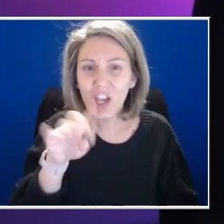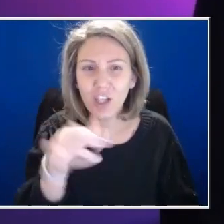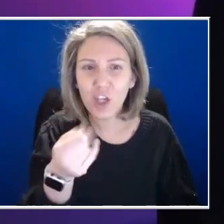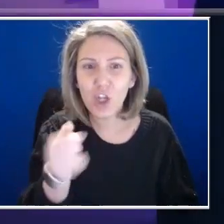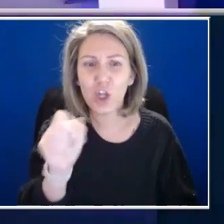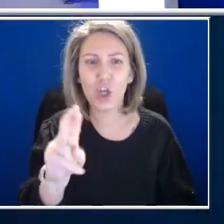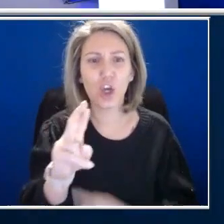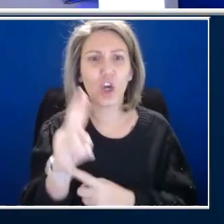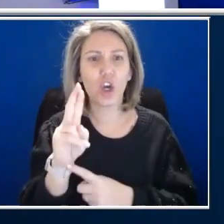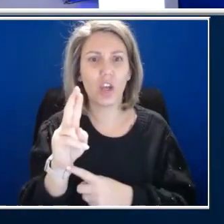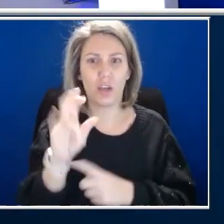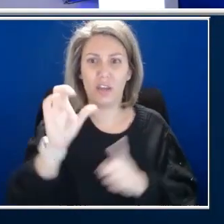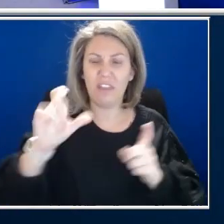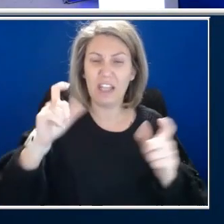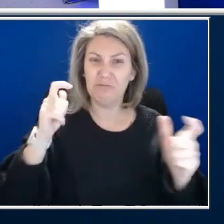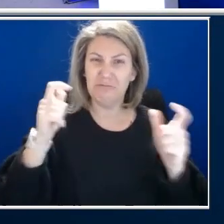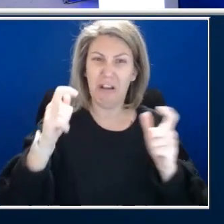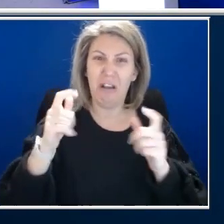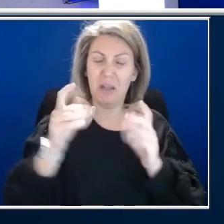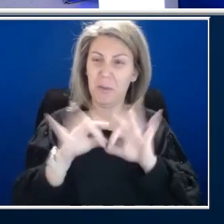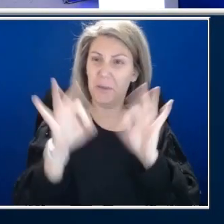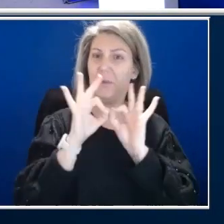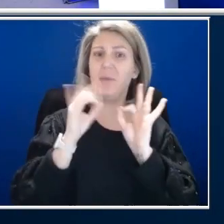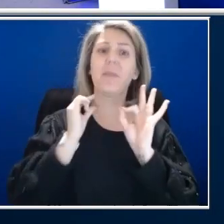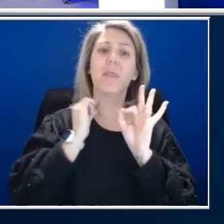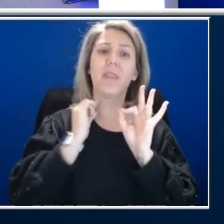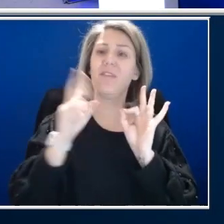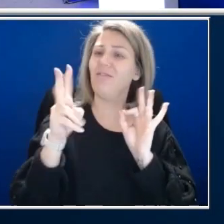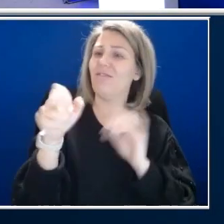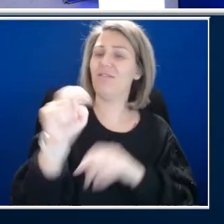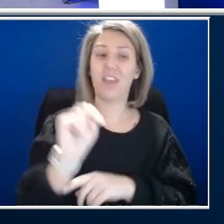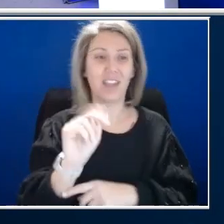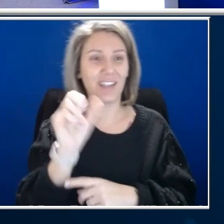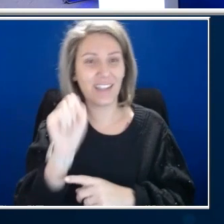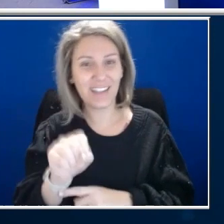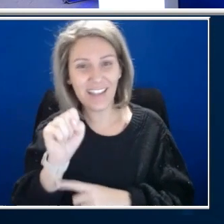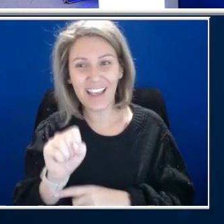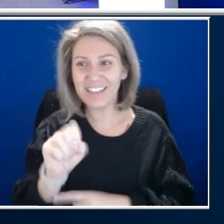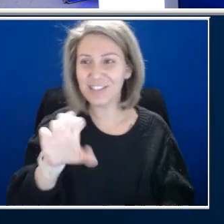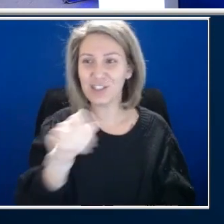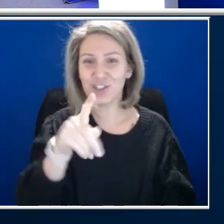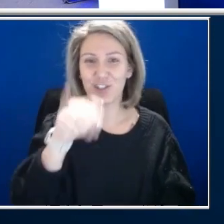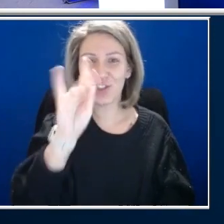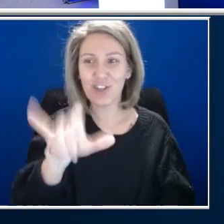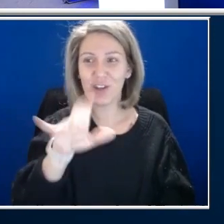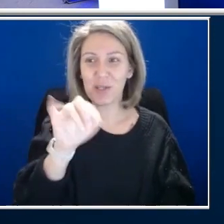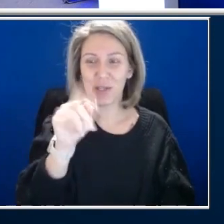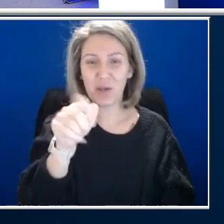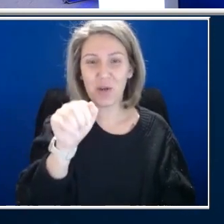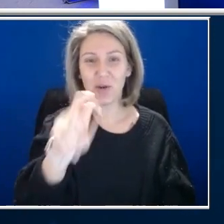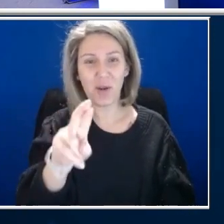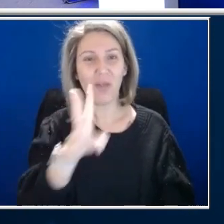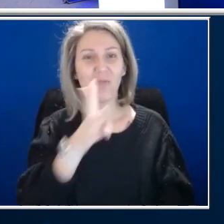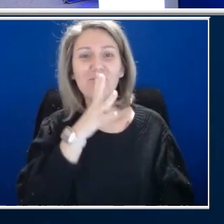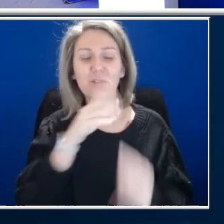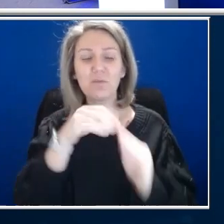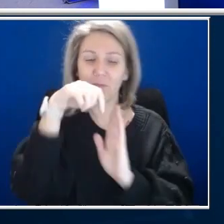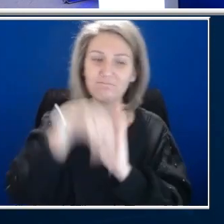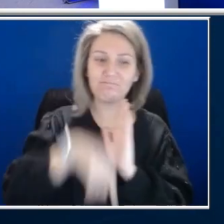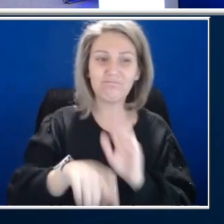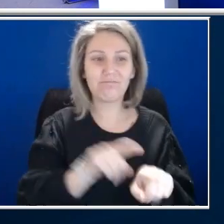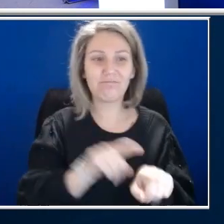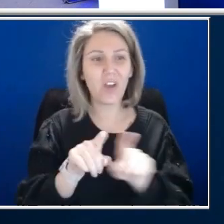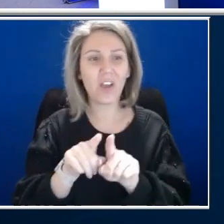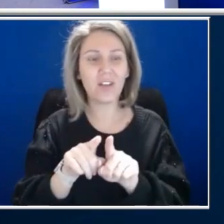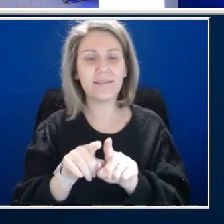very major vein. Yes, it is. Sherry Noller joins us now to talk more about this, along with Dr. Aaron Rohr, who specializes in